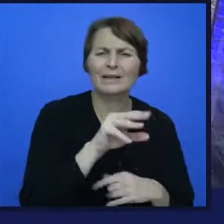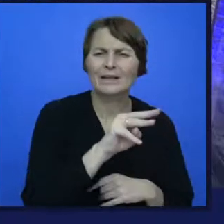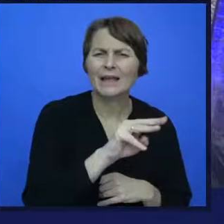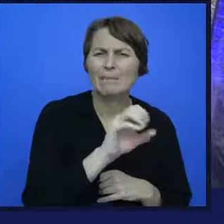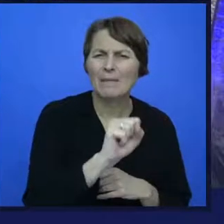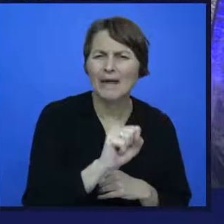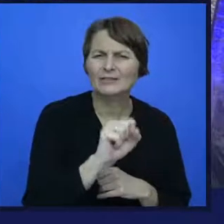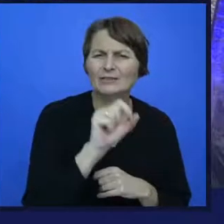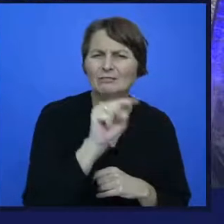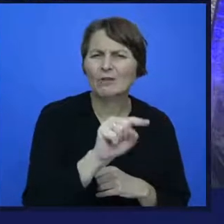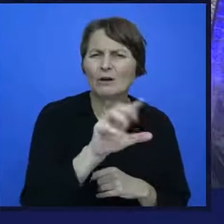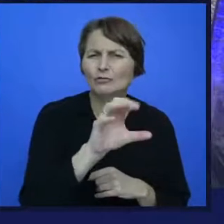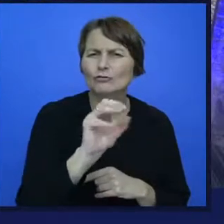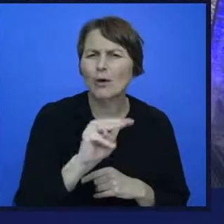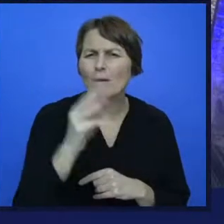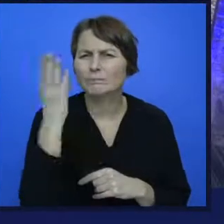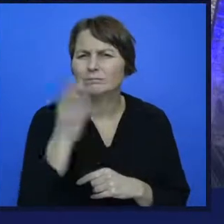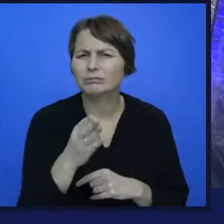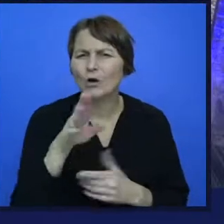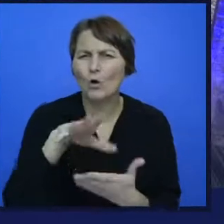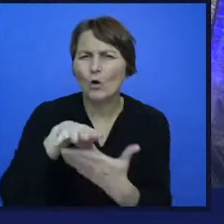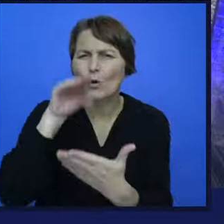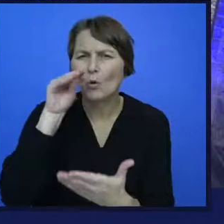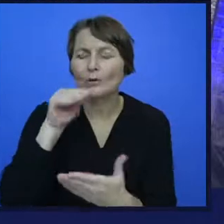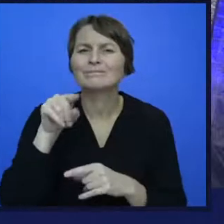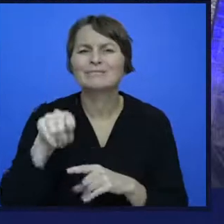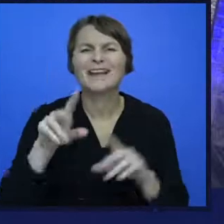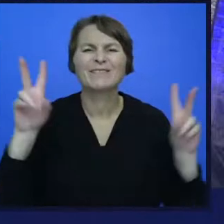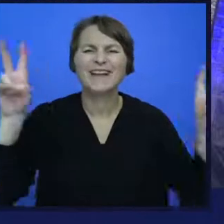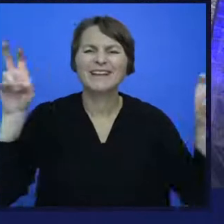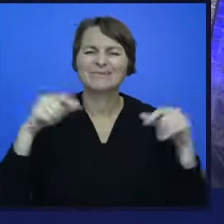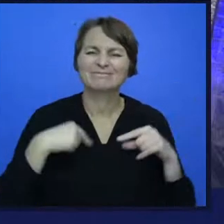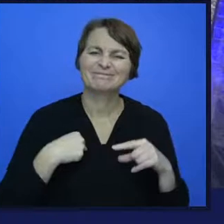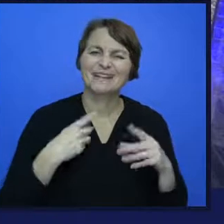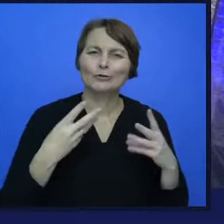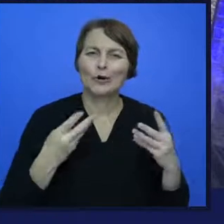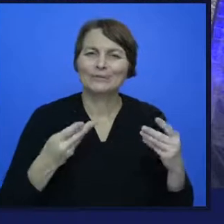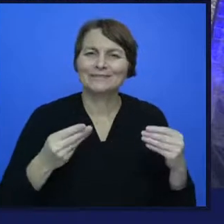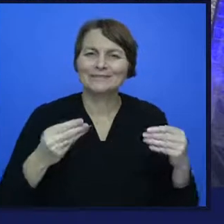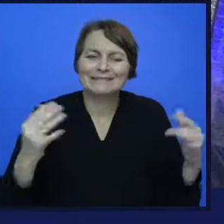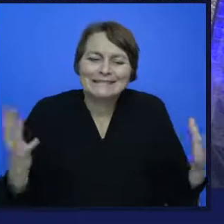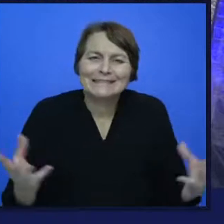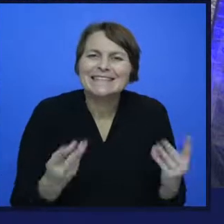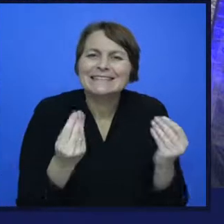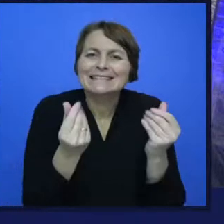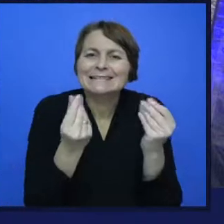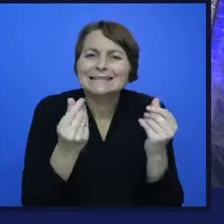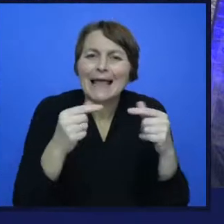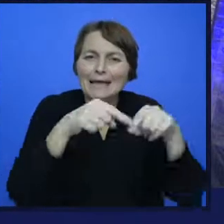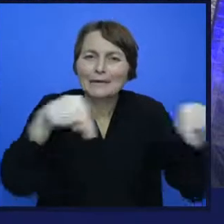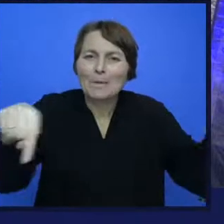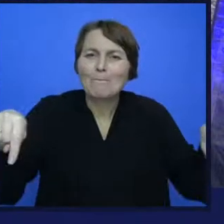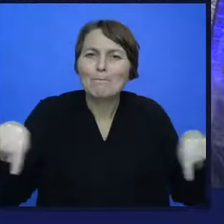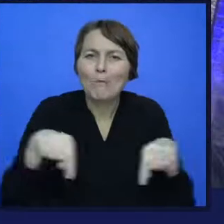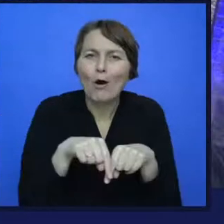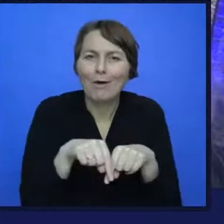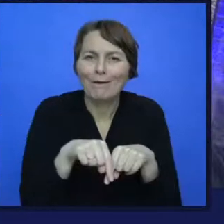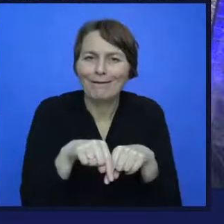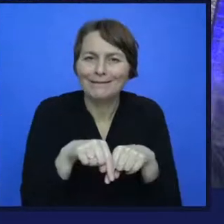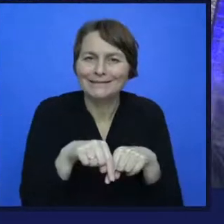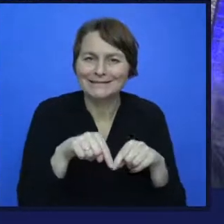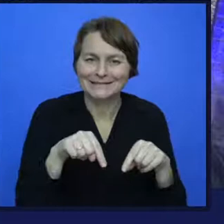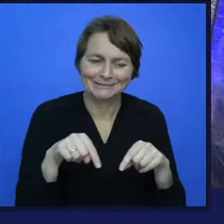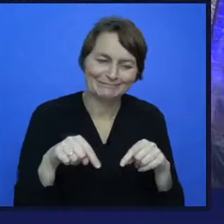microsoft.com/learn. They've invoked what we call sandbox technology, which allows you at no cost to dabble in Azure environments